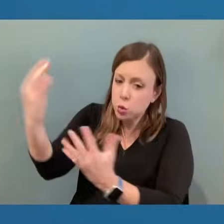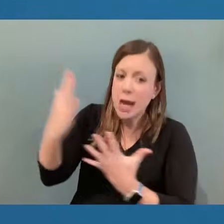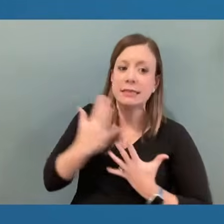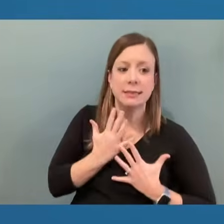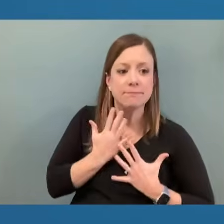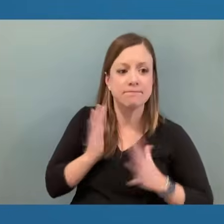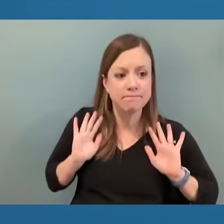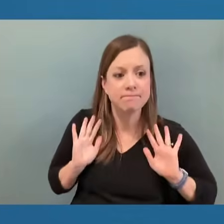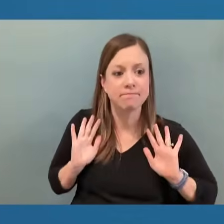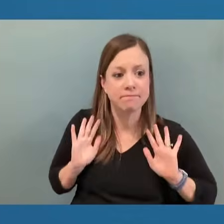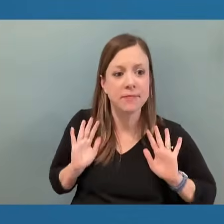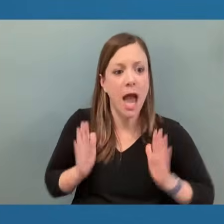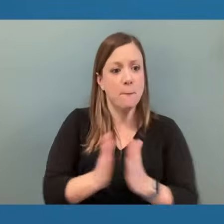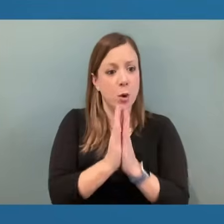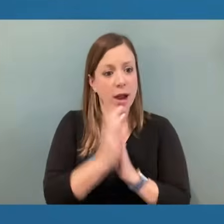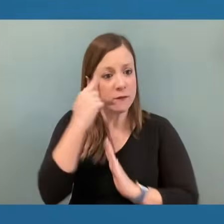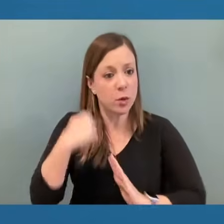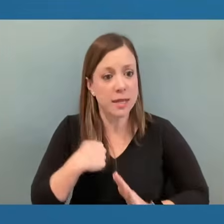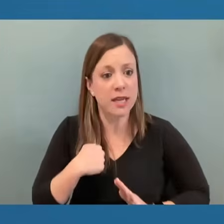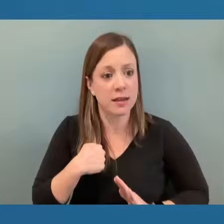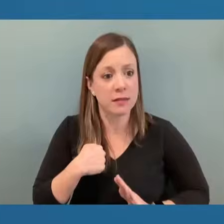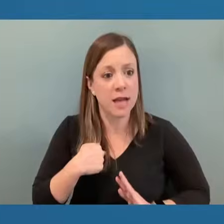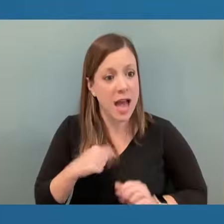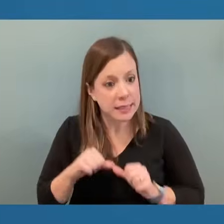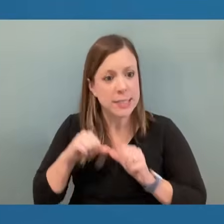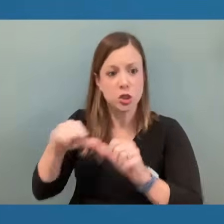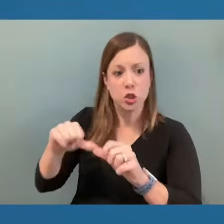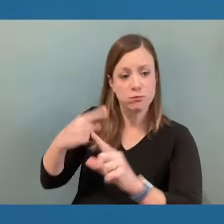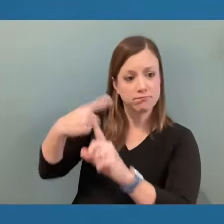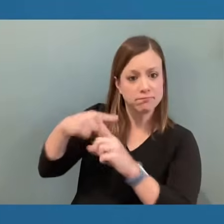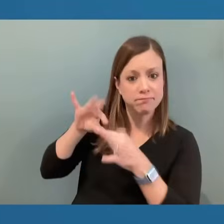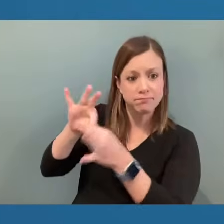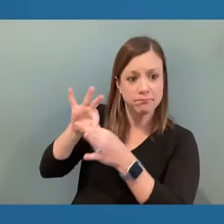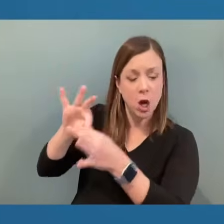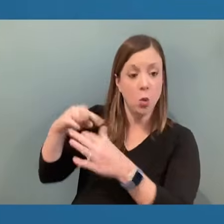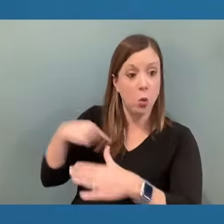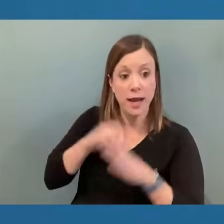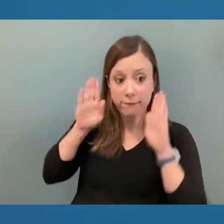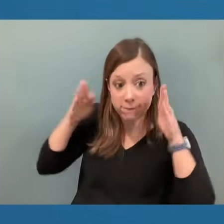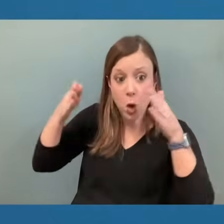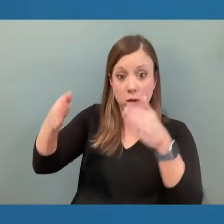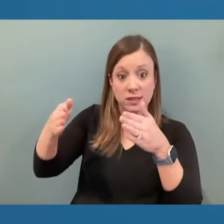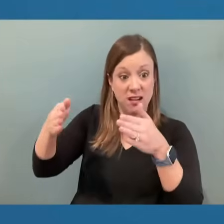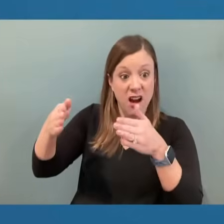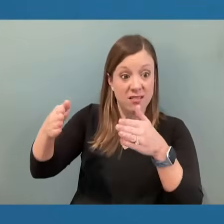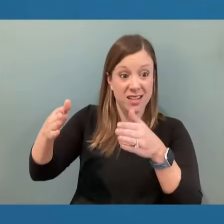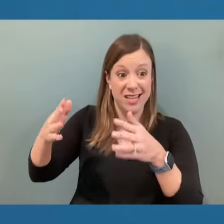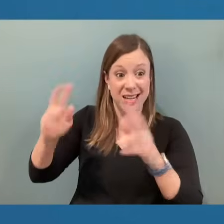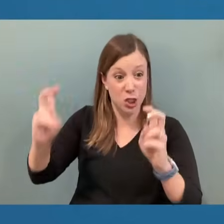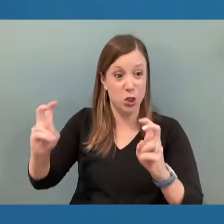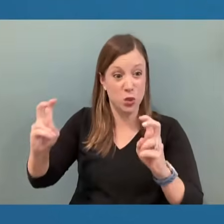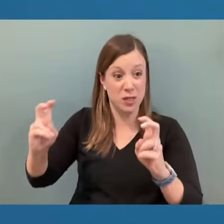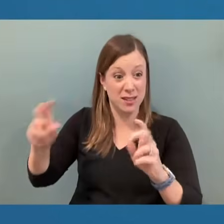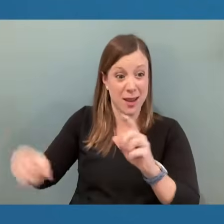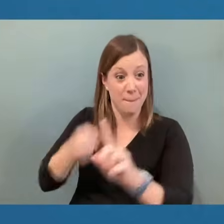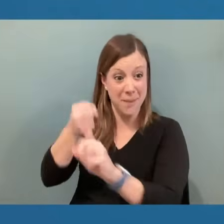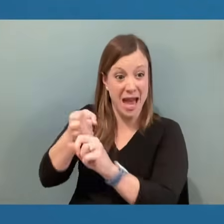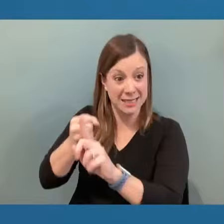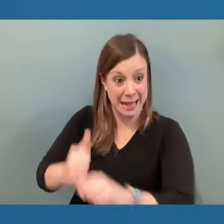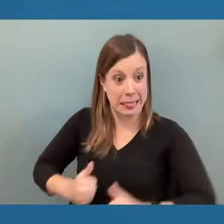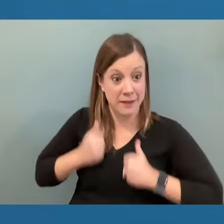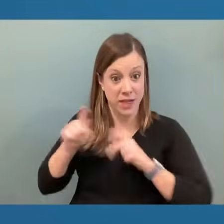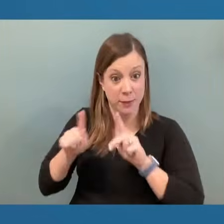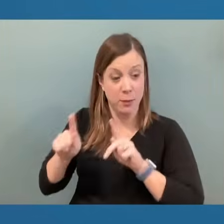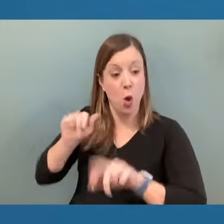do, as we continue to focus on issues affecting the living, making sure that we work together to make sure that our